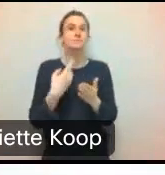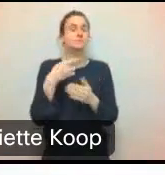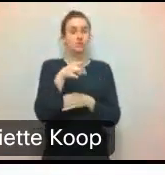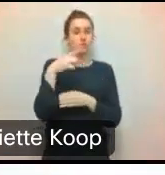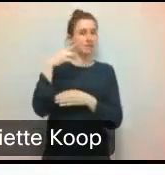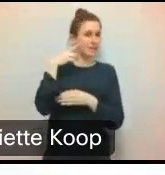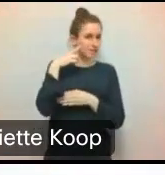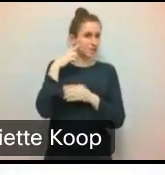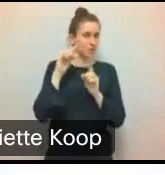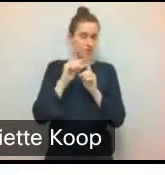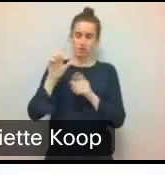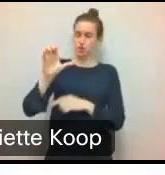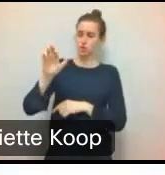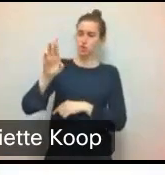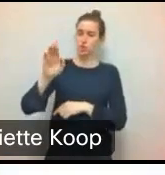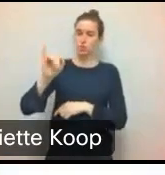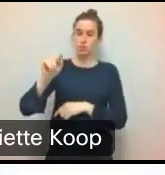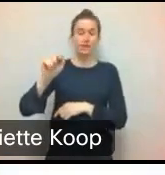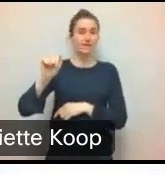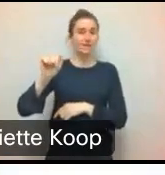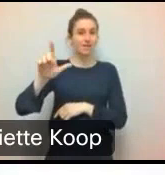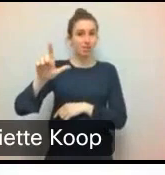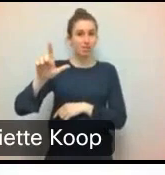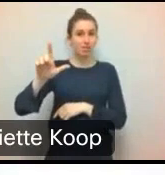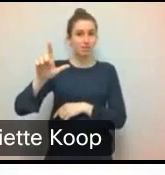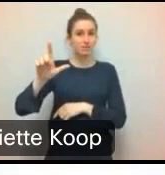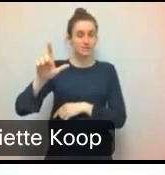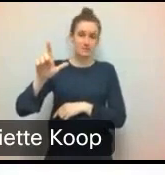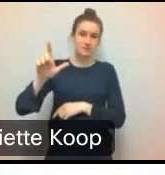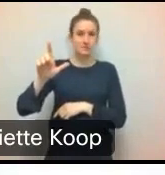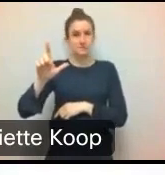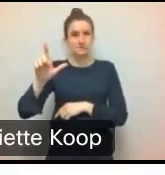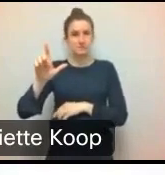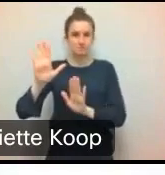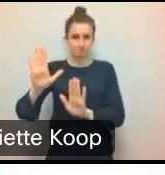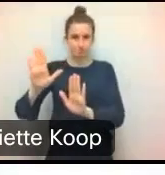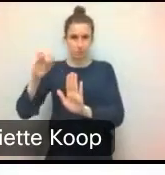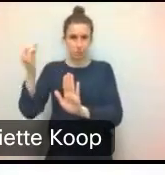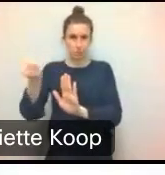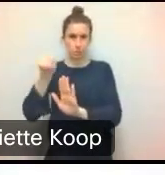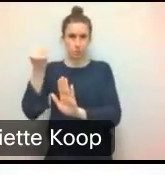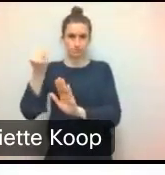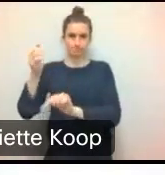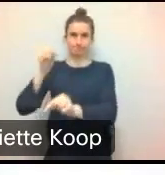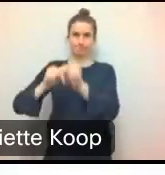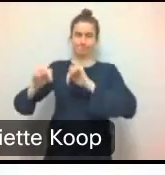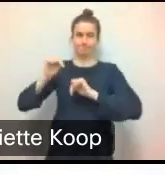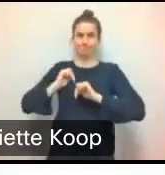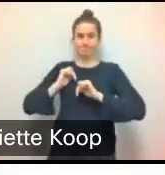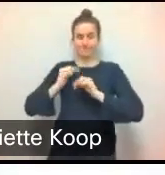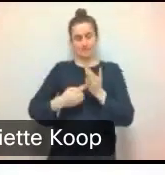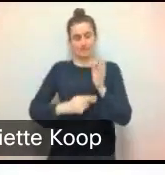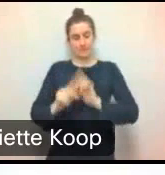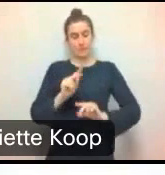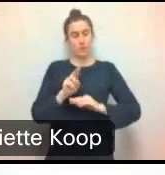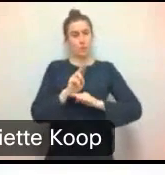word critically evaluate credible information. And again, I want us to step back, especially because we sometimes use these